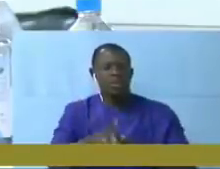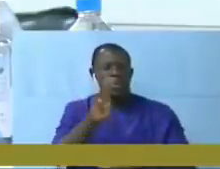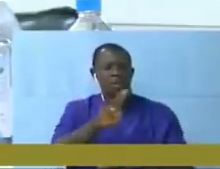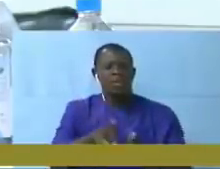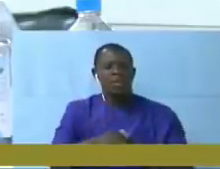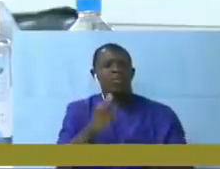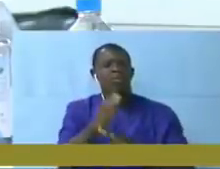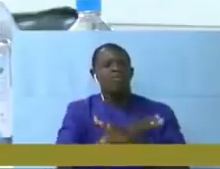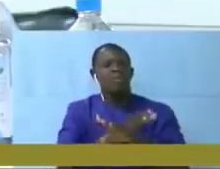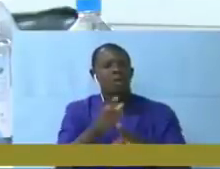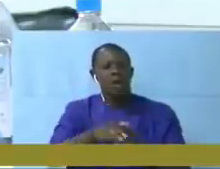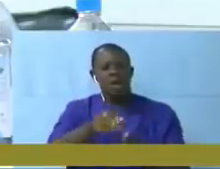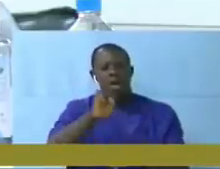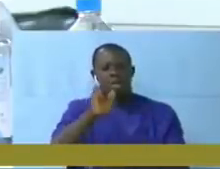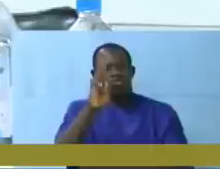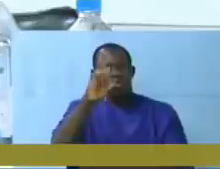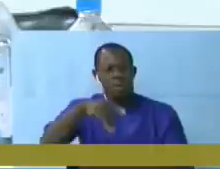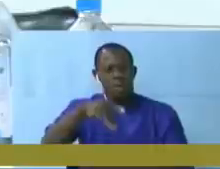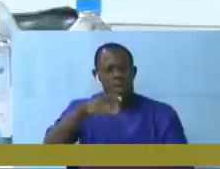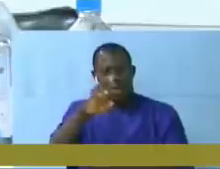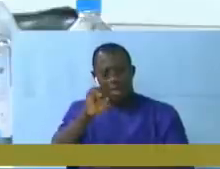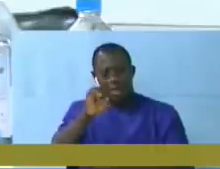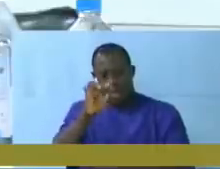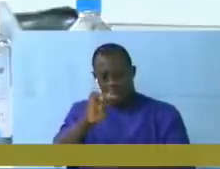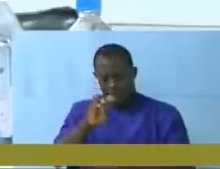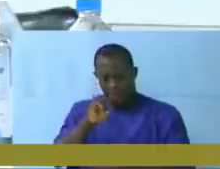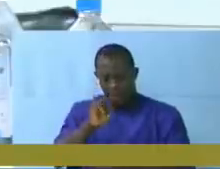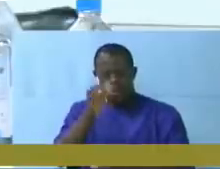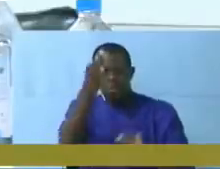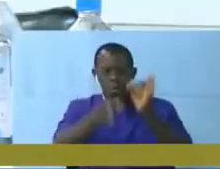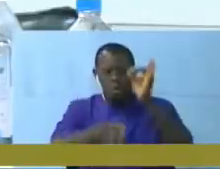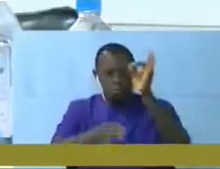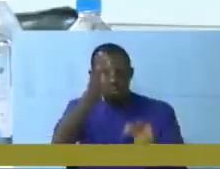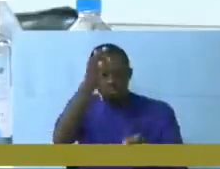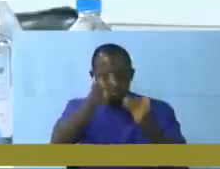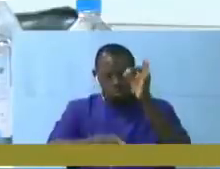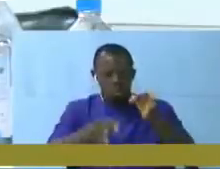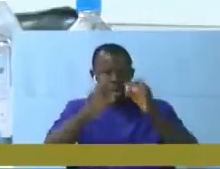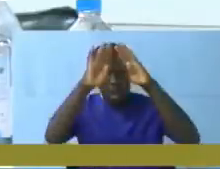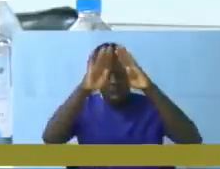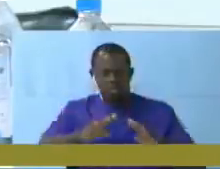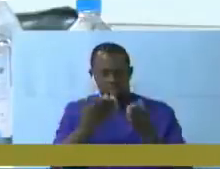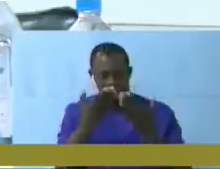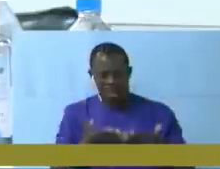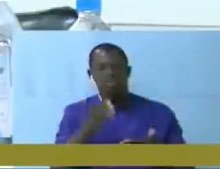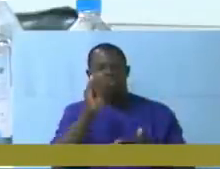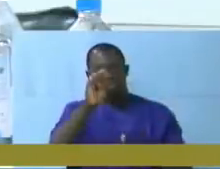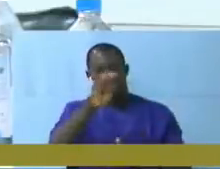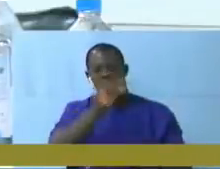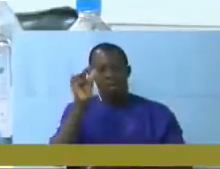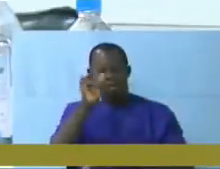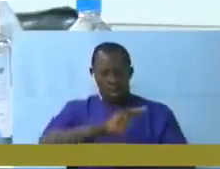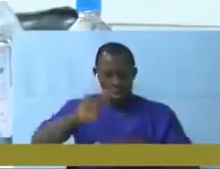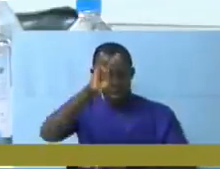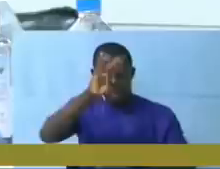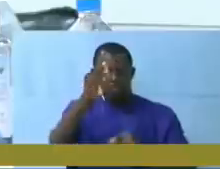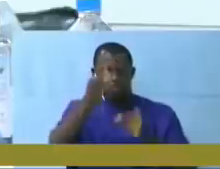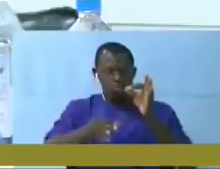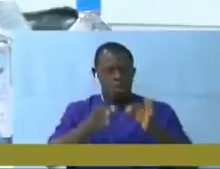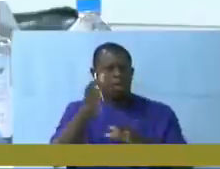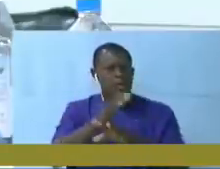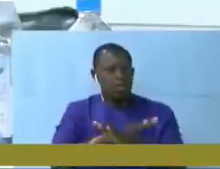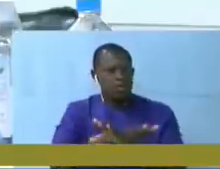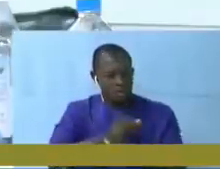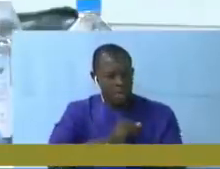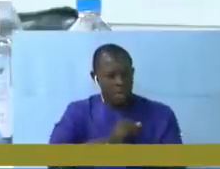Supreme Court at the time, now called the High Court, before I proceeded to Nigeria, 92-93, to study for my